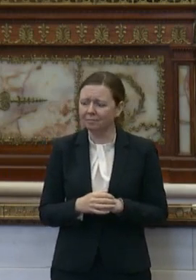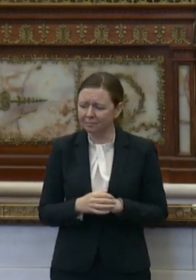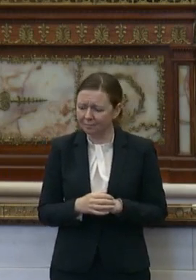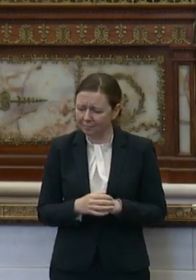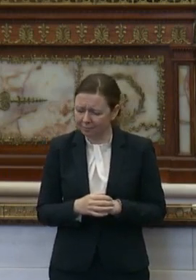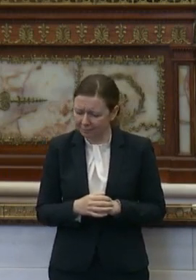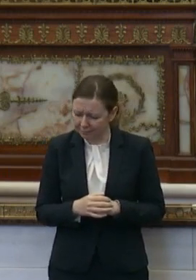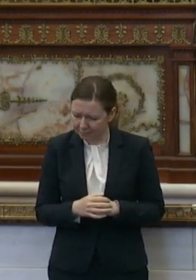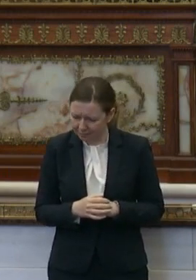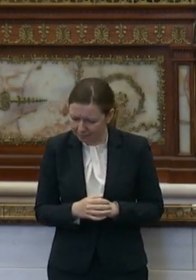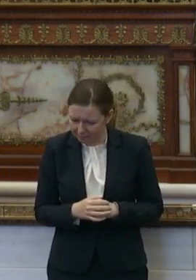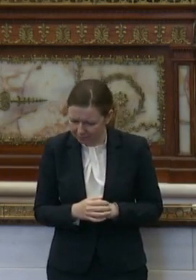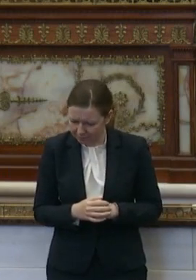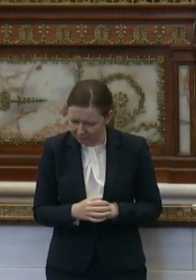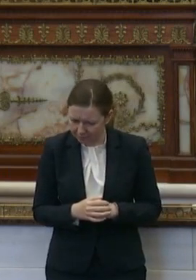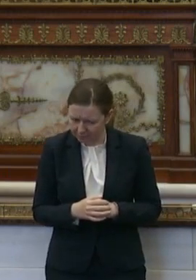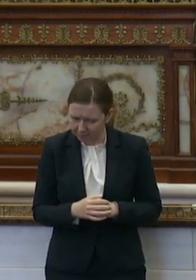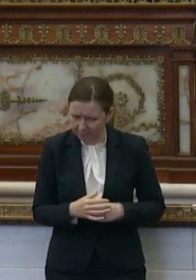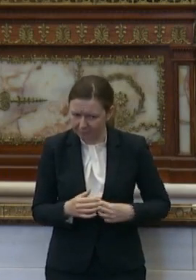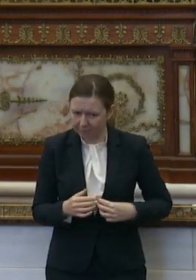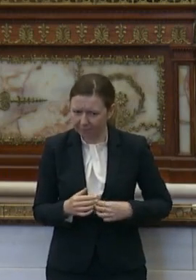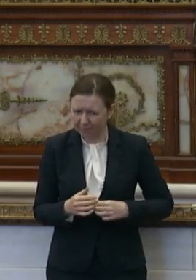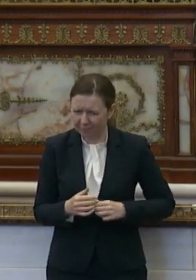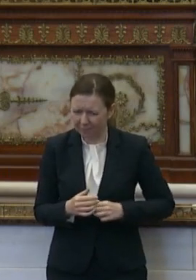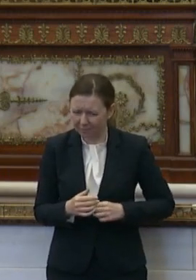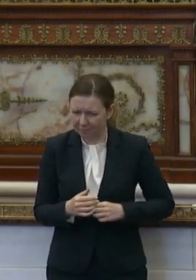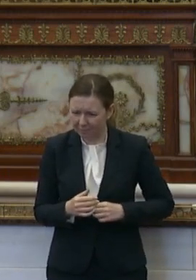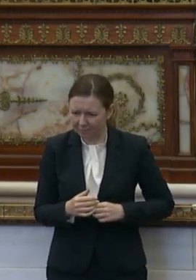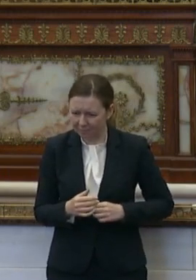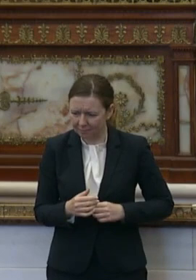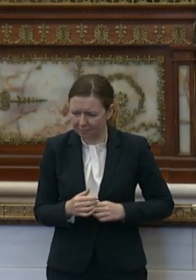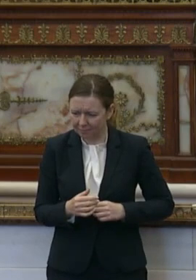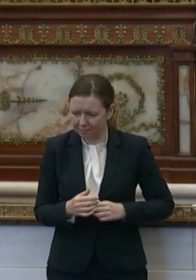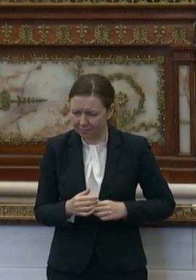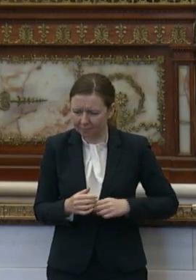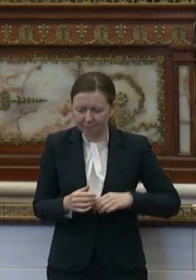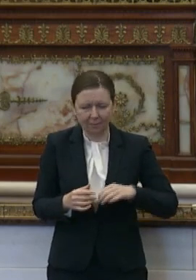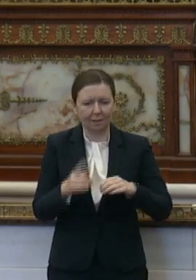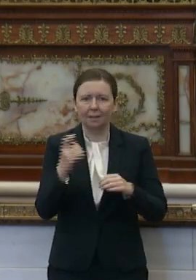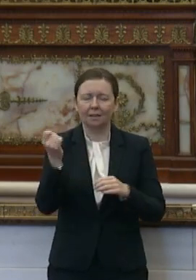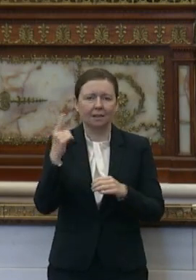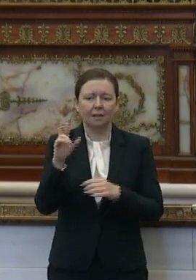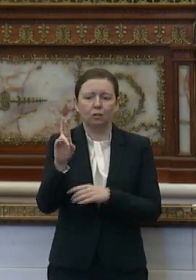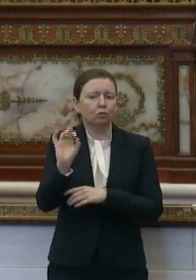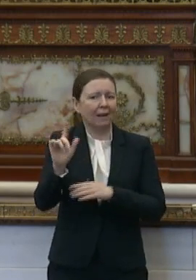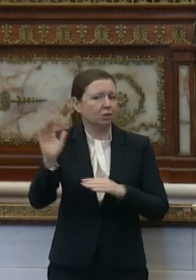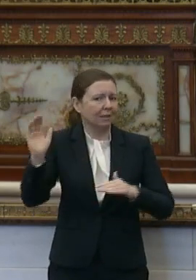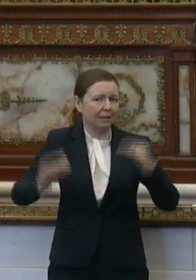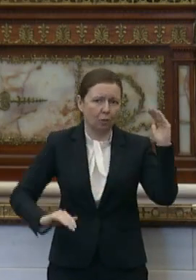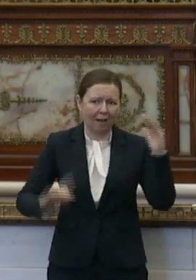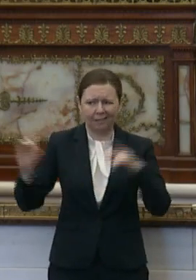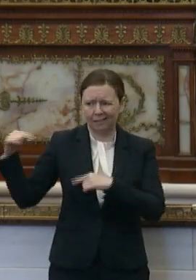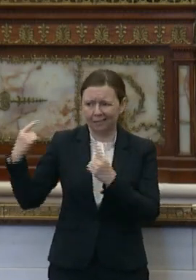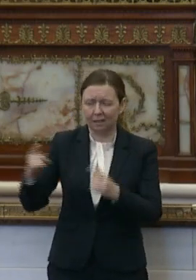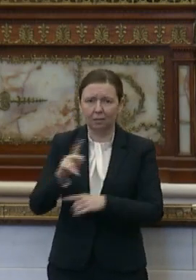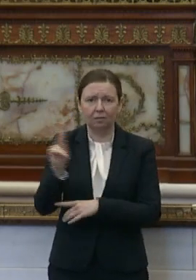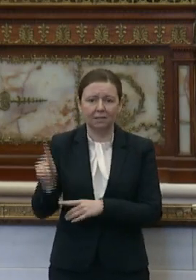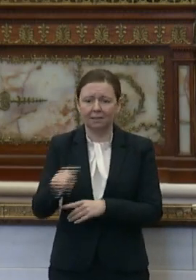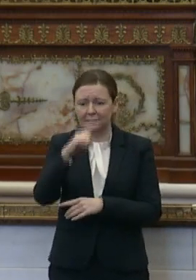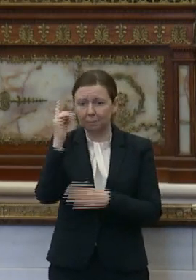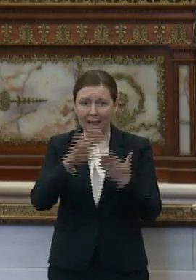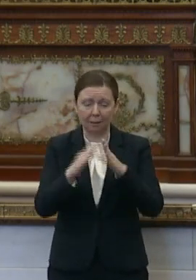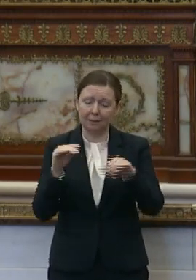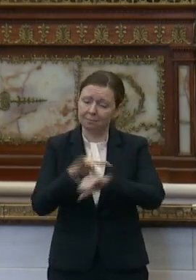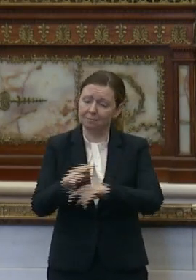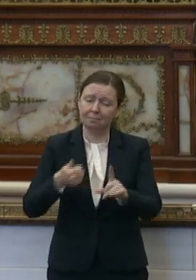wave of evictions, it's not going to hit all Philadelphians equally because of systemic racial inequality. Philadelphia's Black community has been